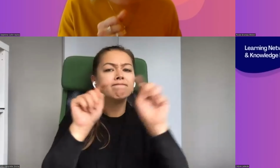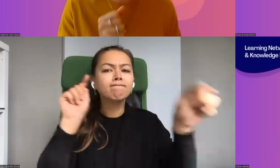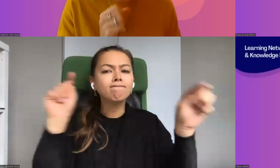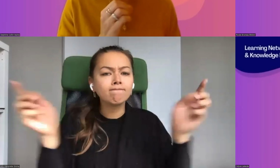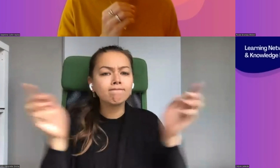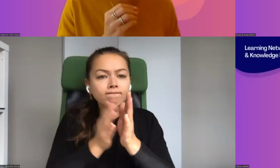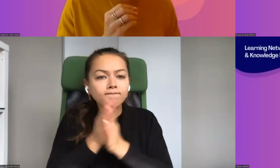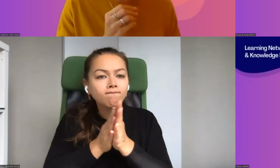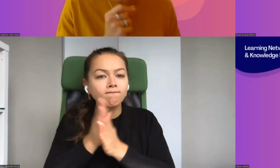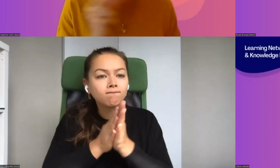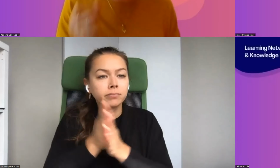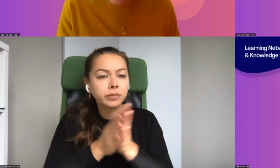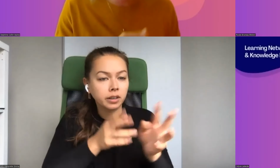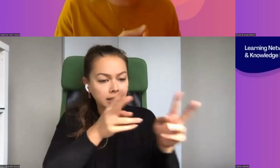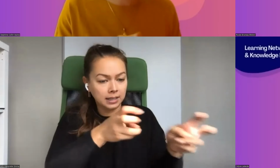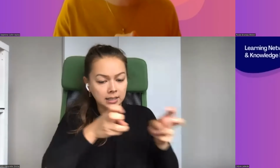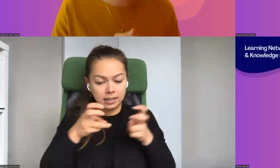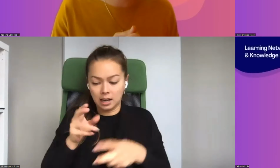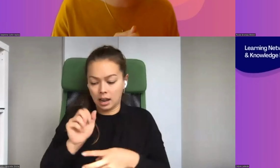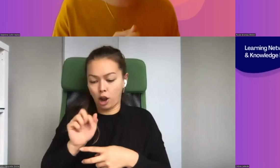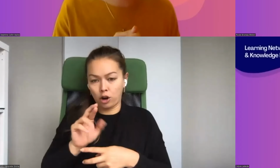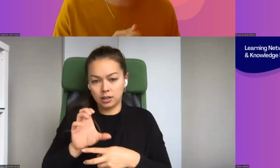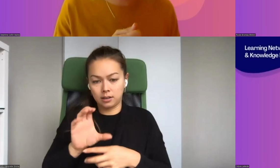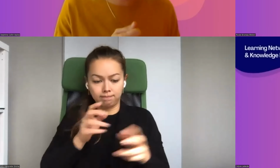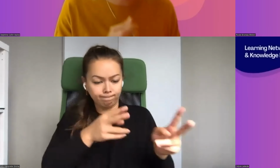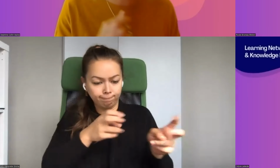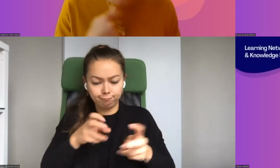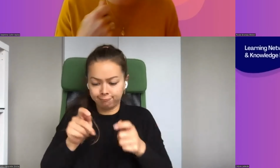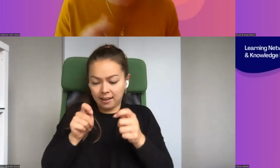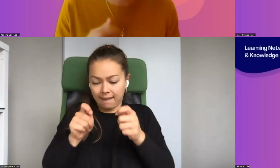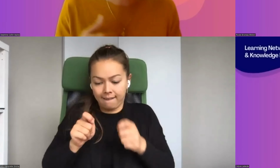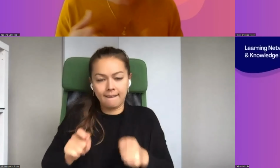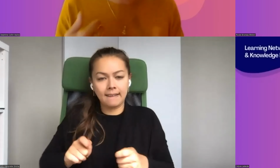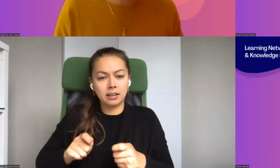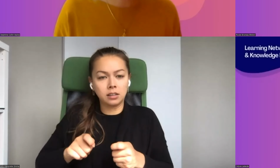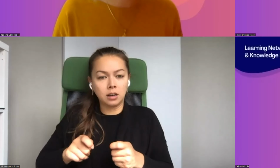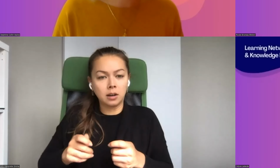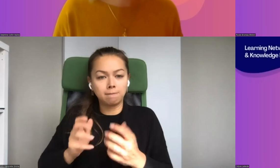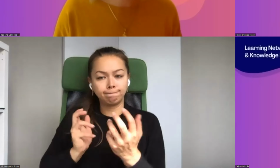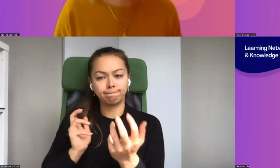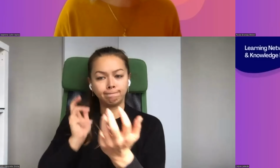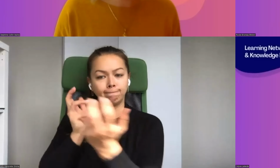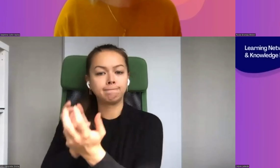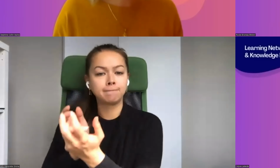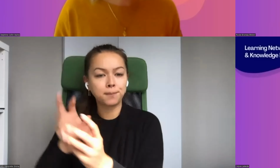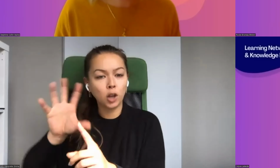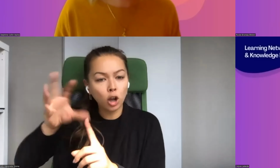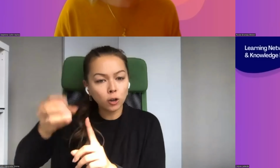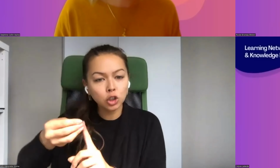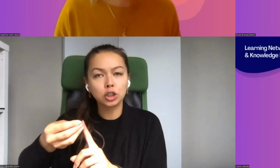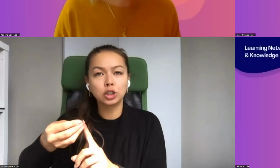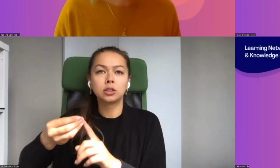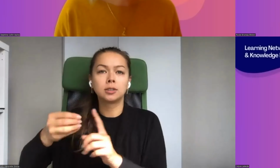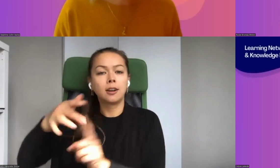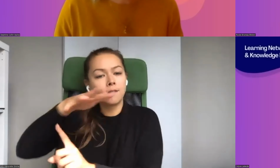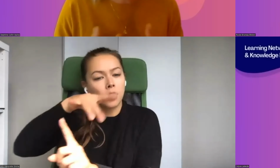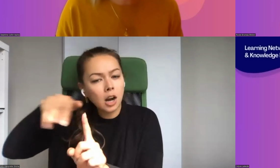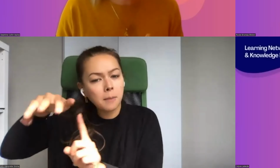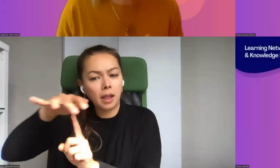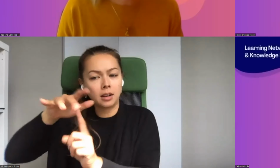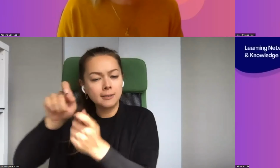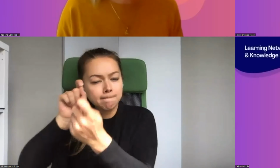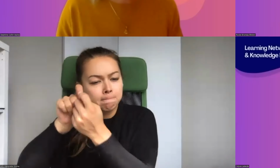culturally sensitive, so that it better recognizes and better collaborates with people from various environments and communities, so